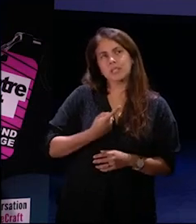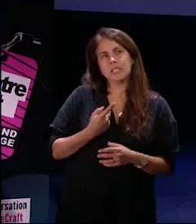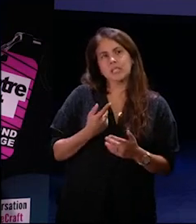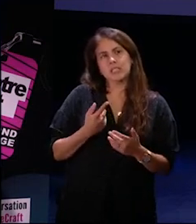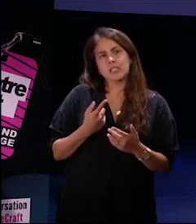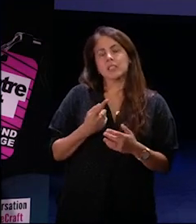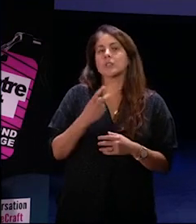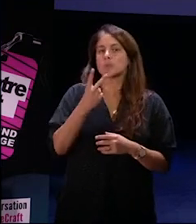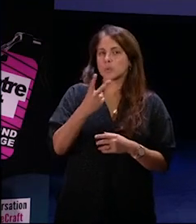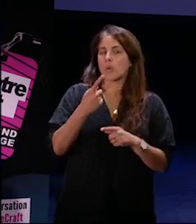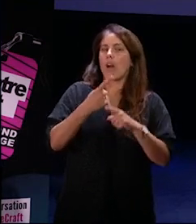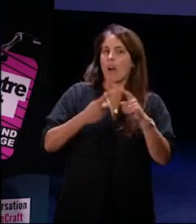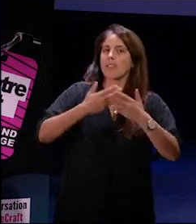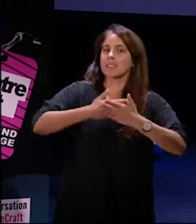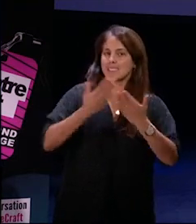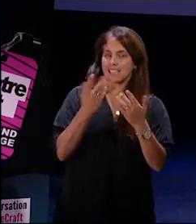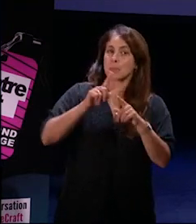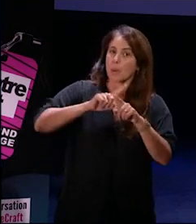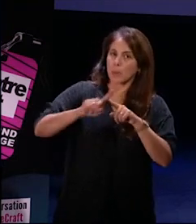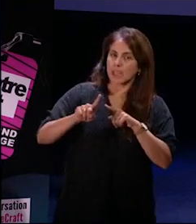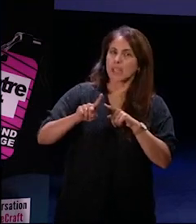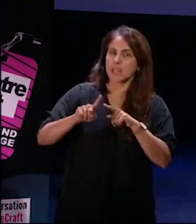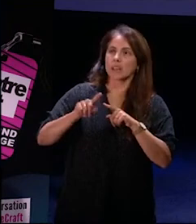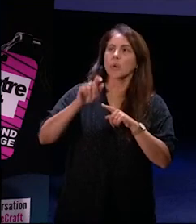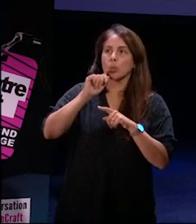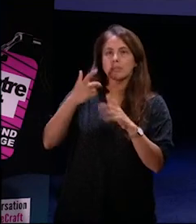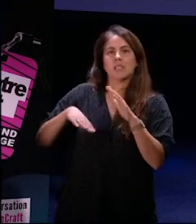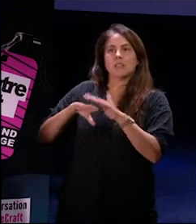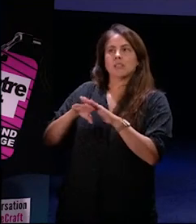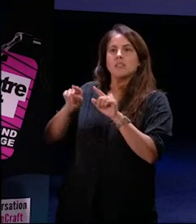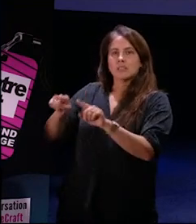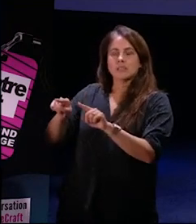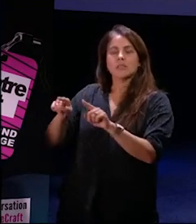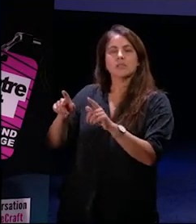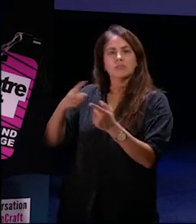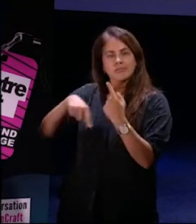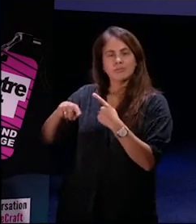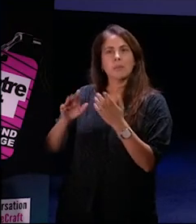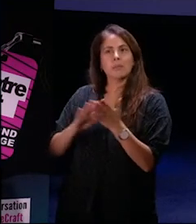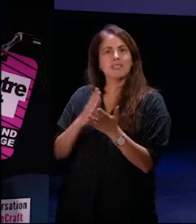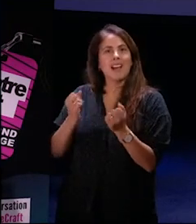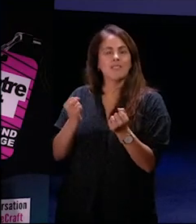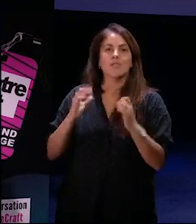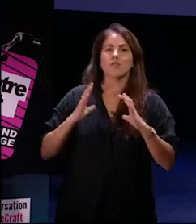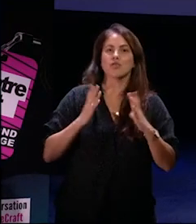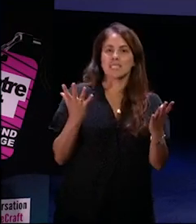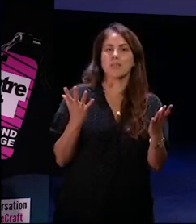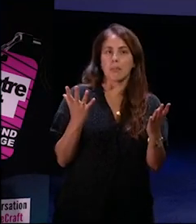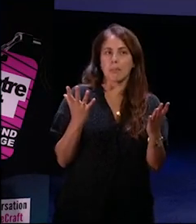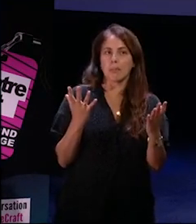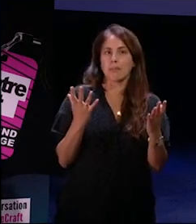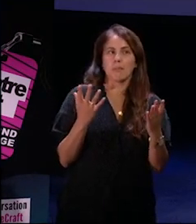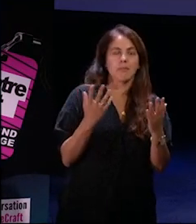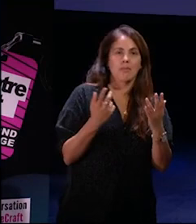more than 2.5 days in my week were ever taken by anything else, so that I was always at least a little bit